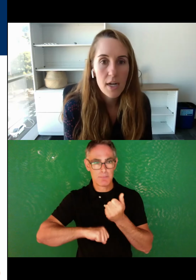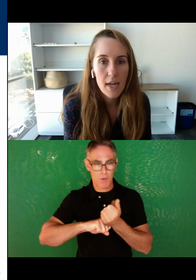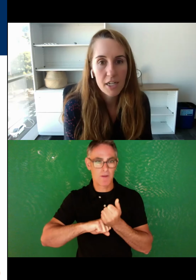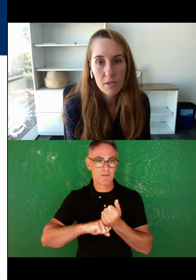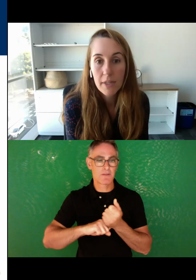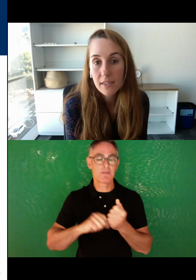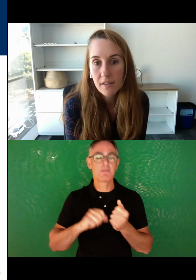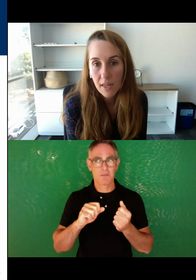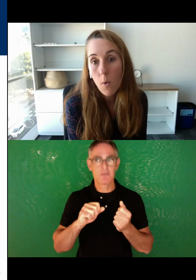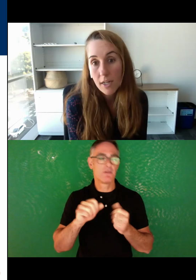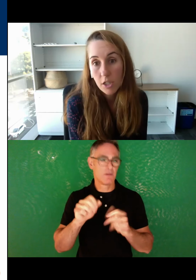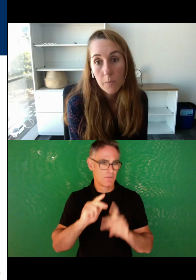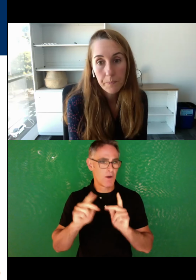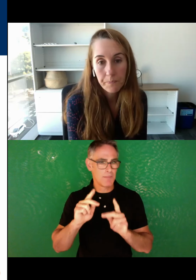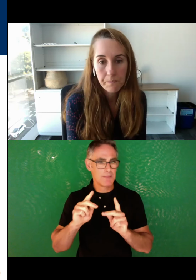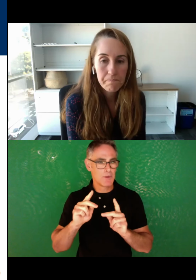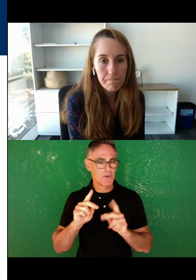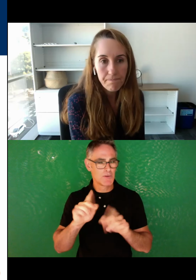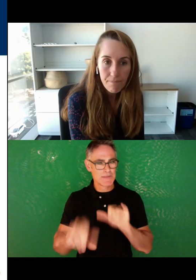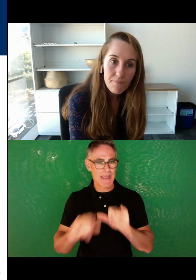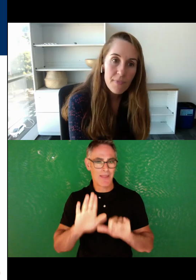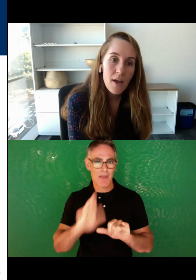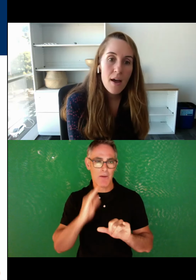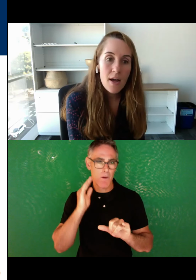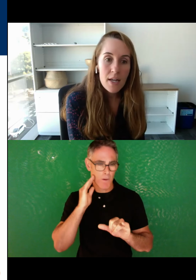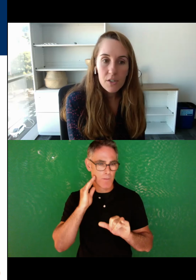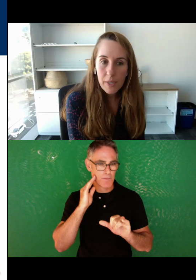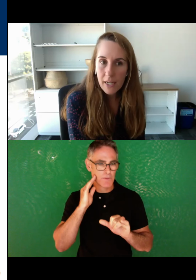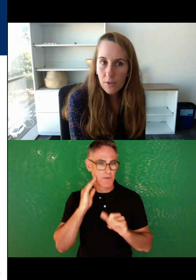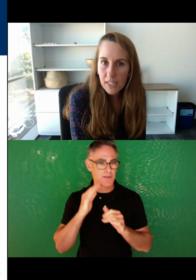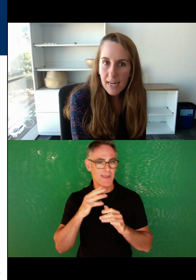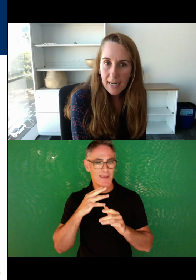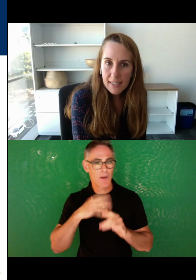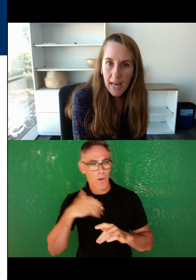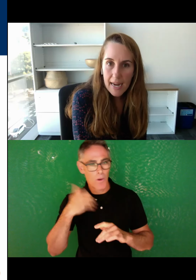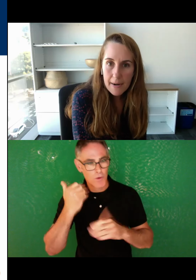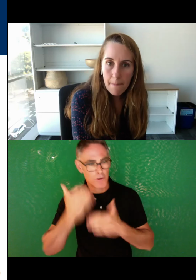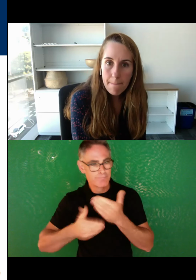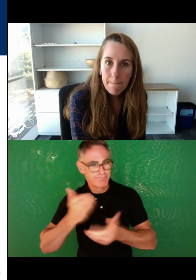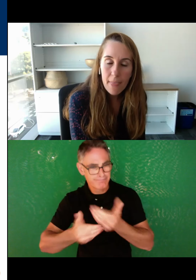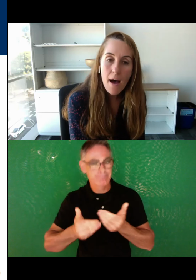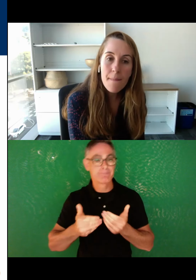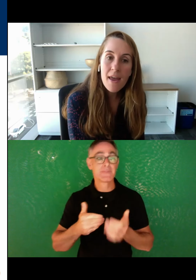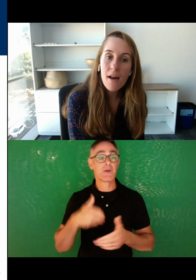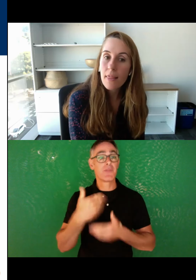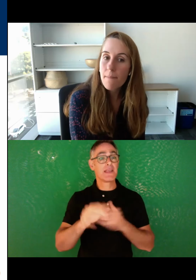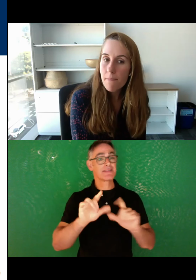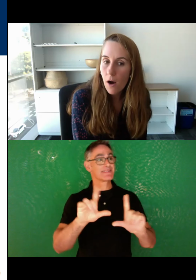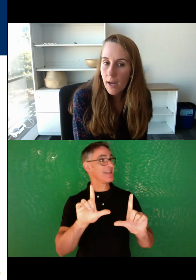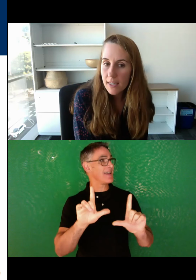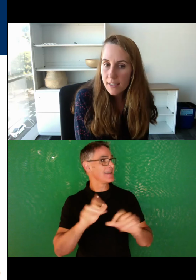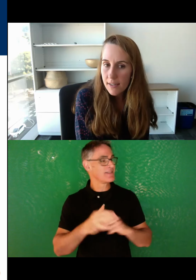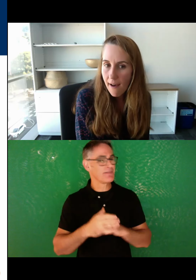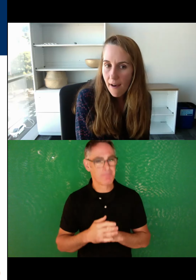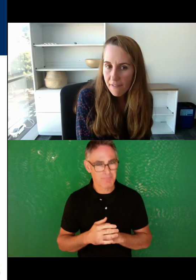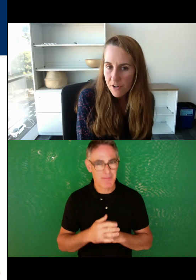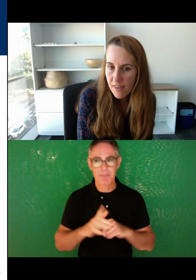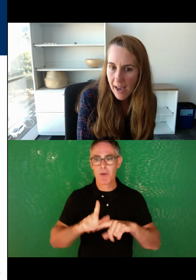to age in place if they want to. So we can go to the next slide. And let me